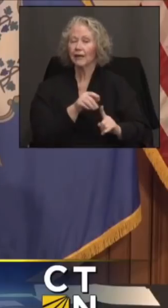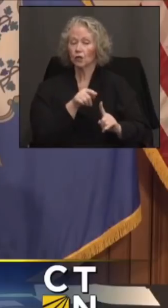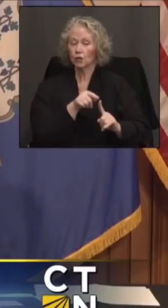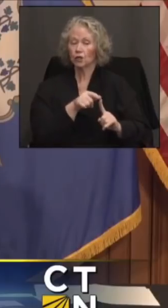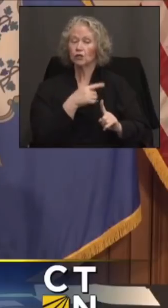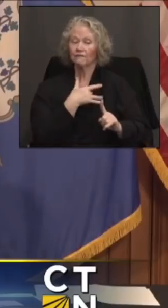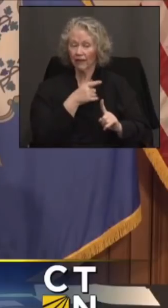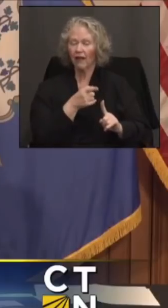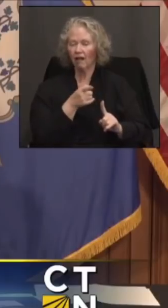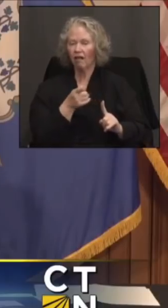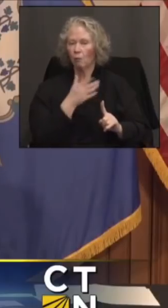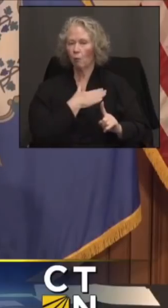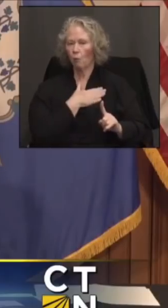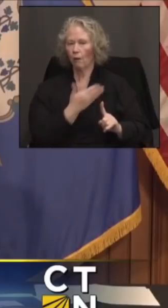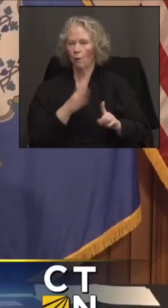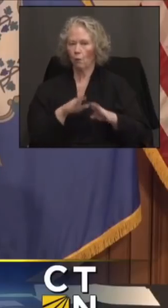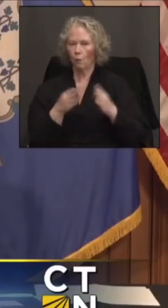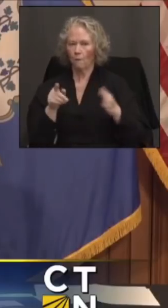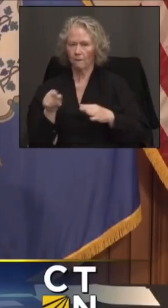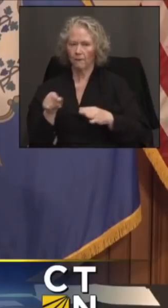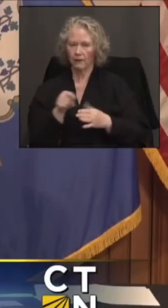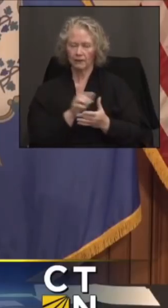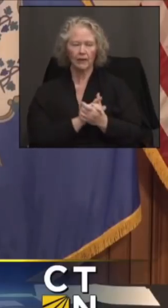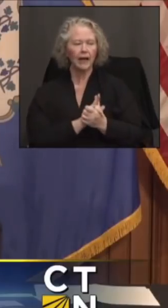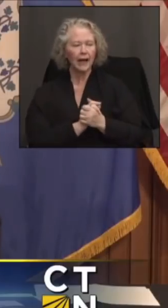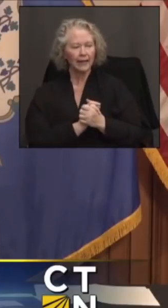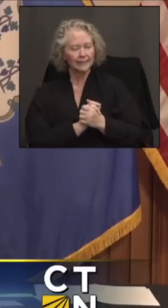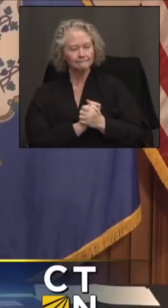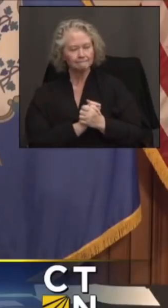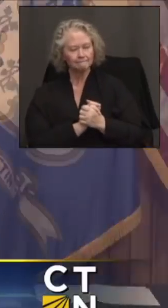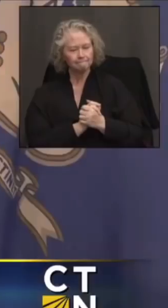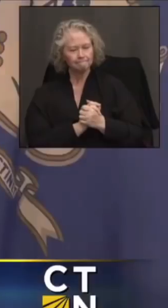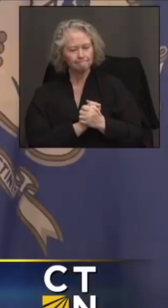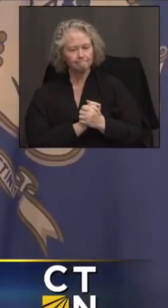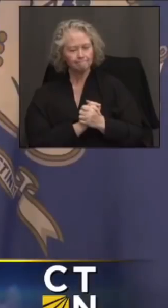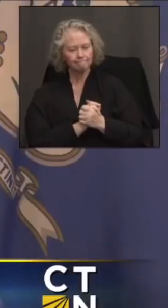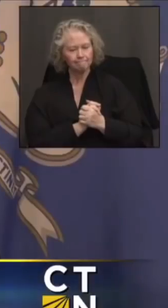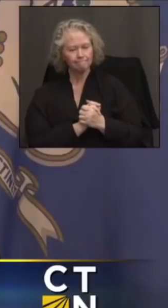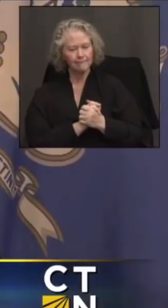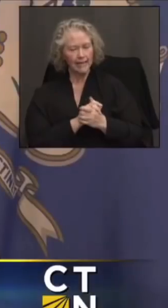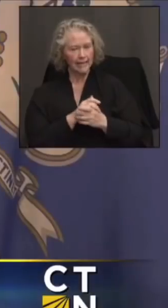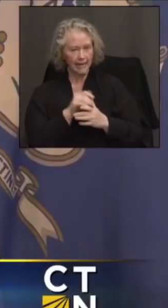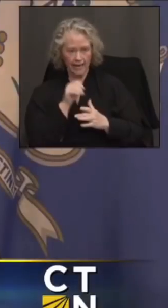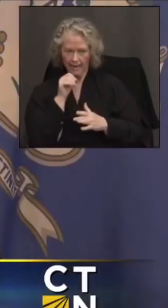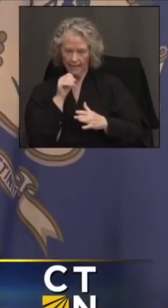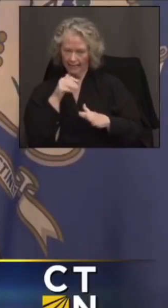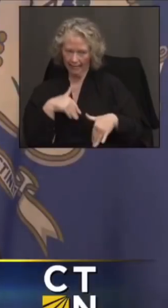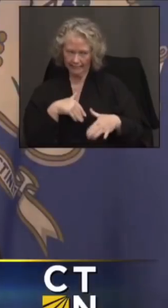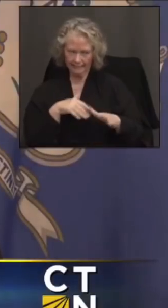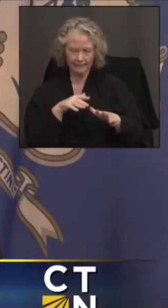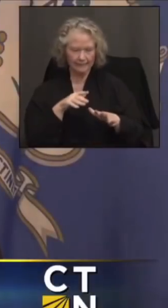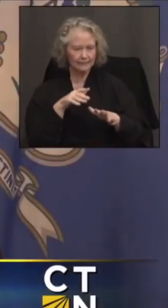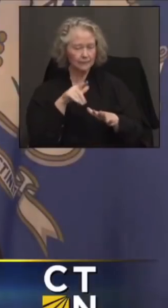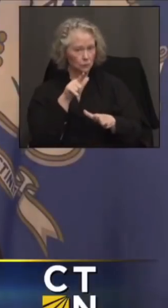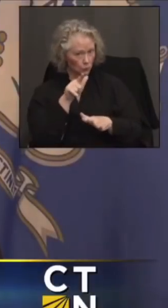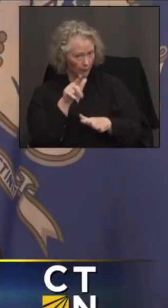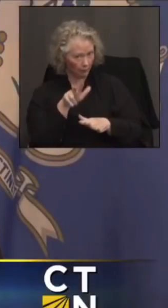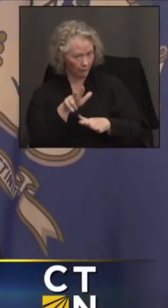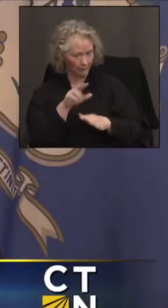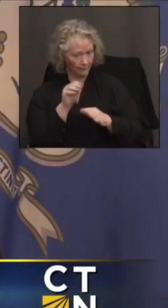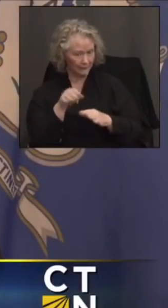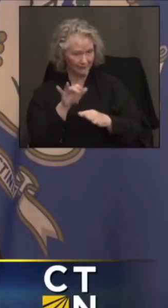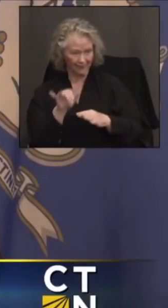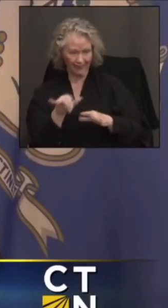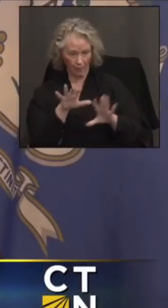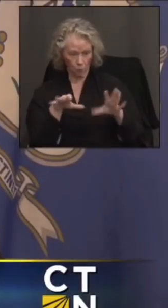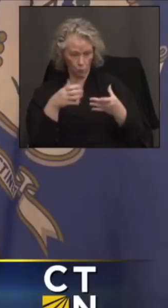before opening those businesses up? Yeah, Hugh. Not yet. We got 23% of that age group